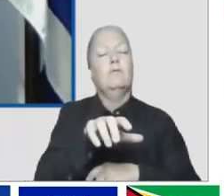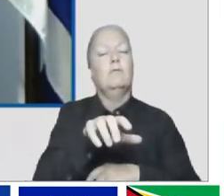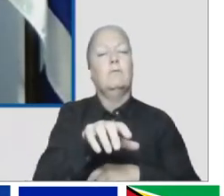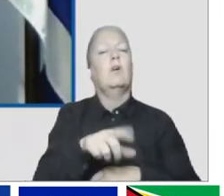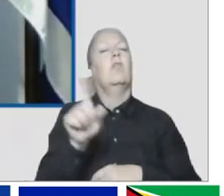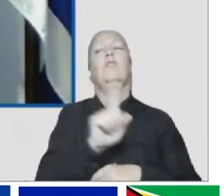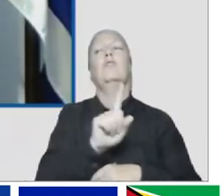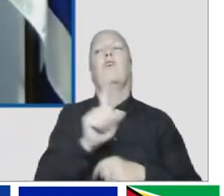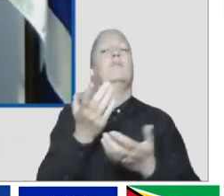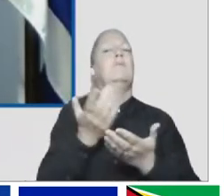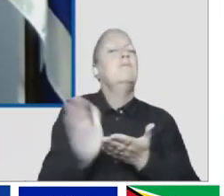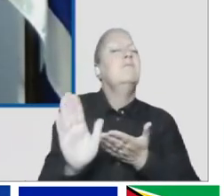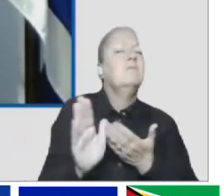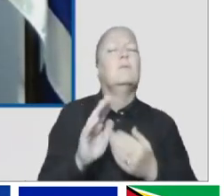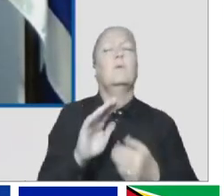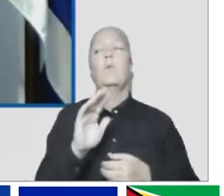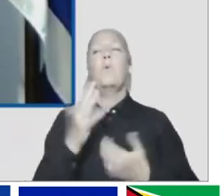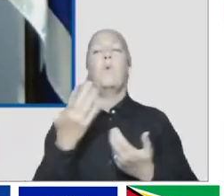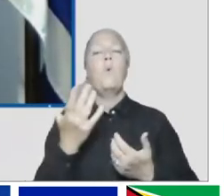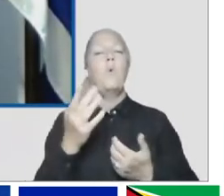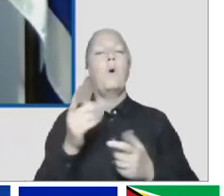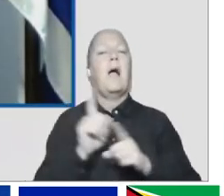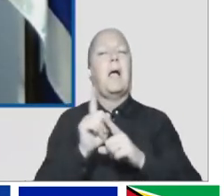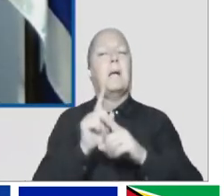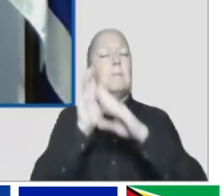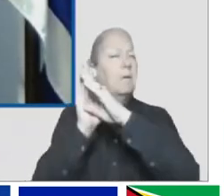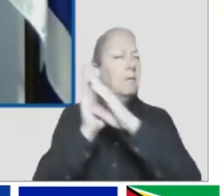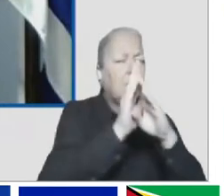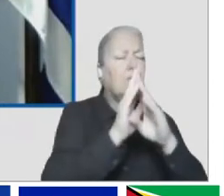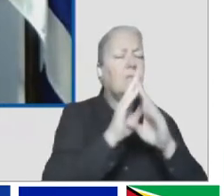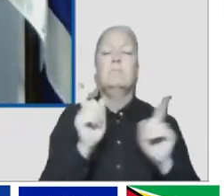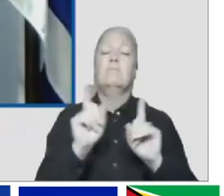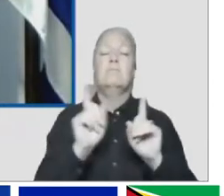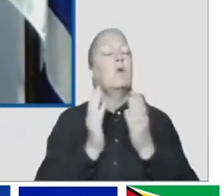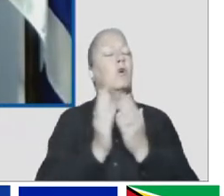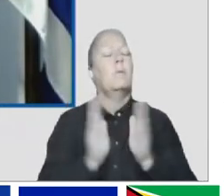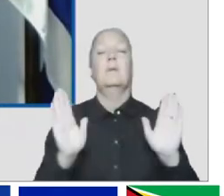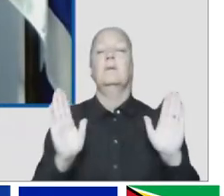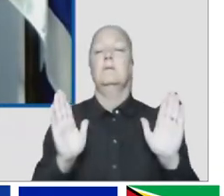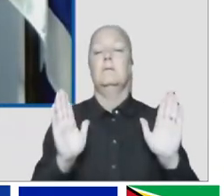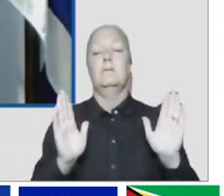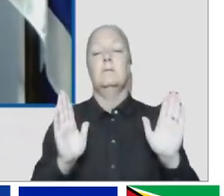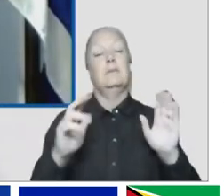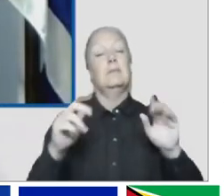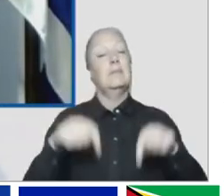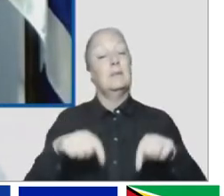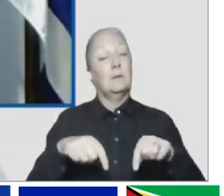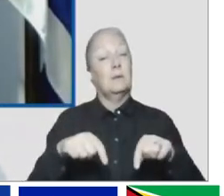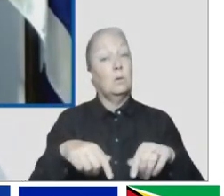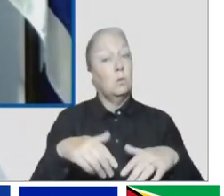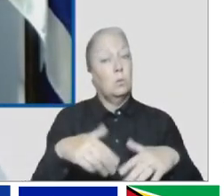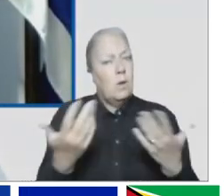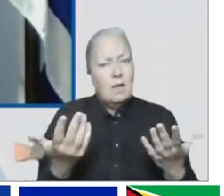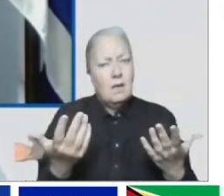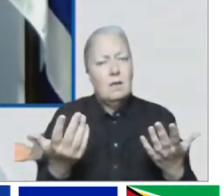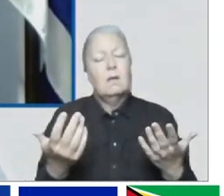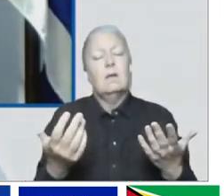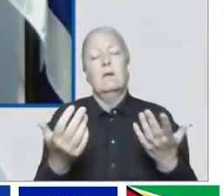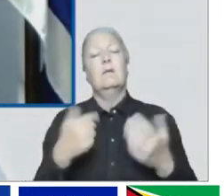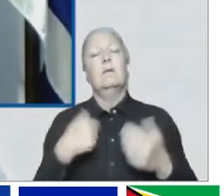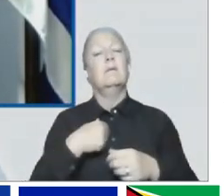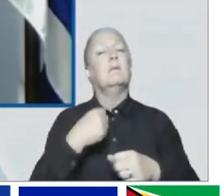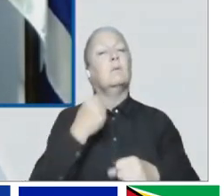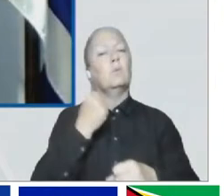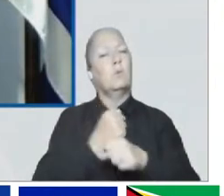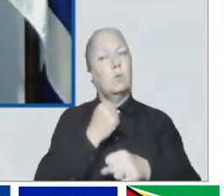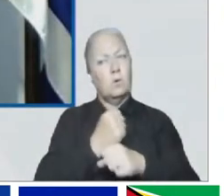any kind of information. Why? Because we work for the public at large, and